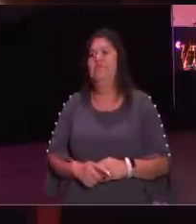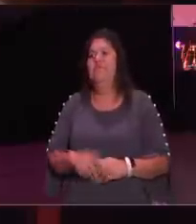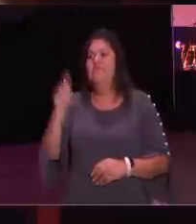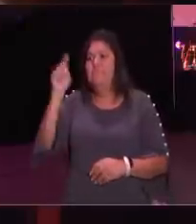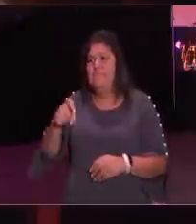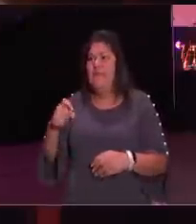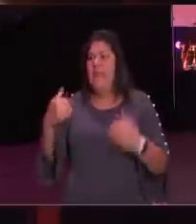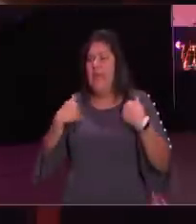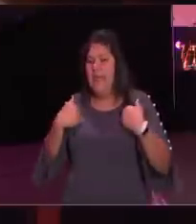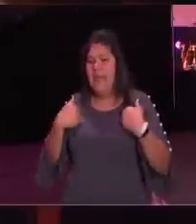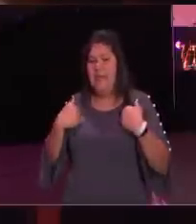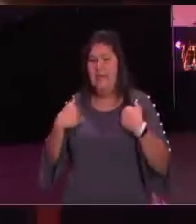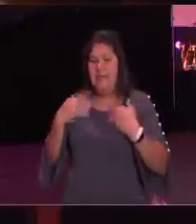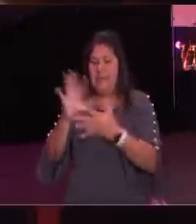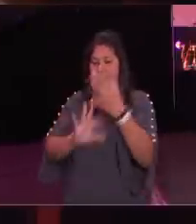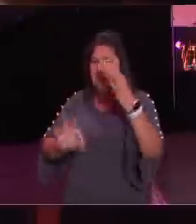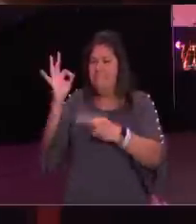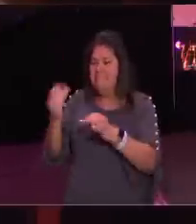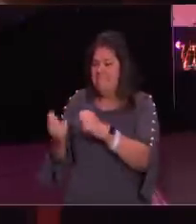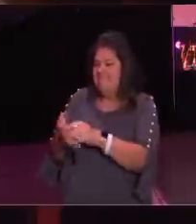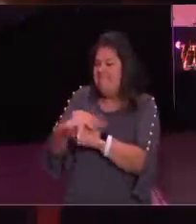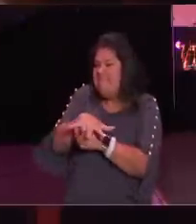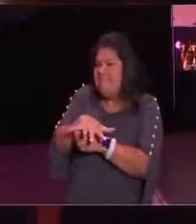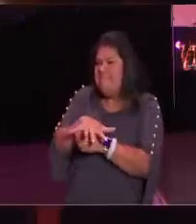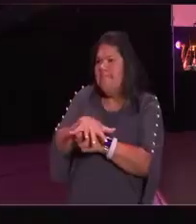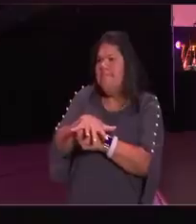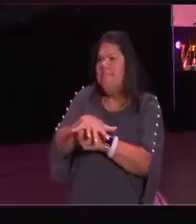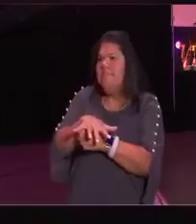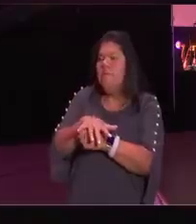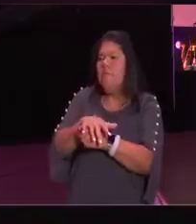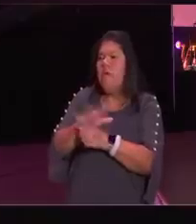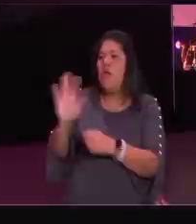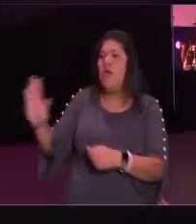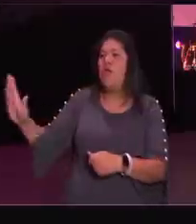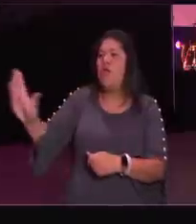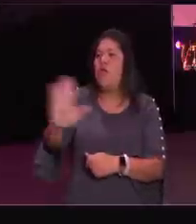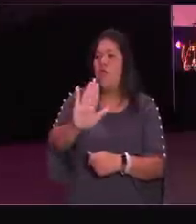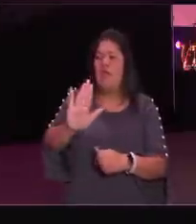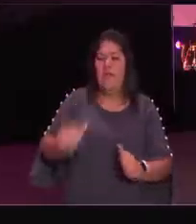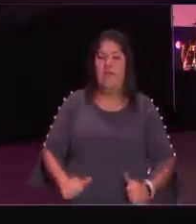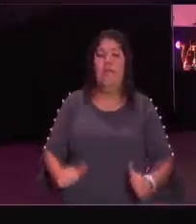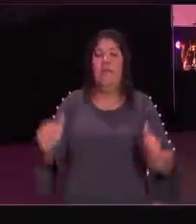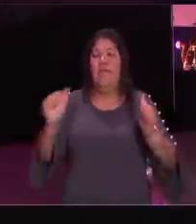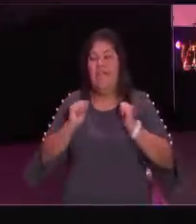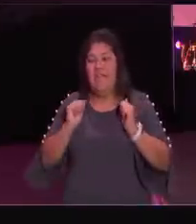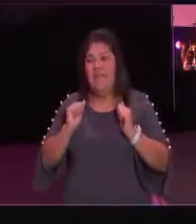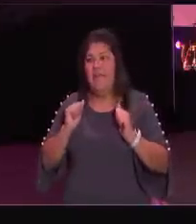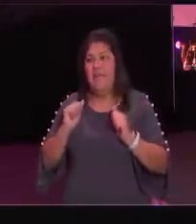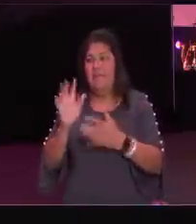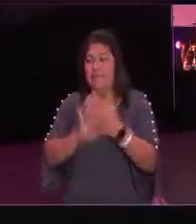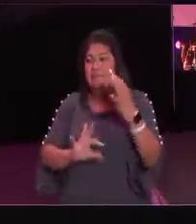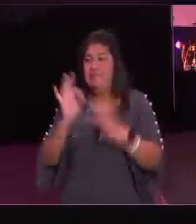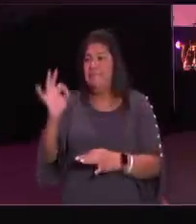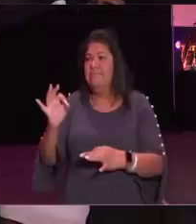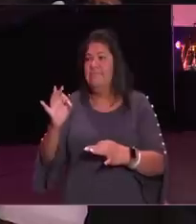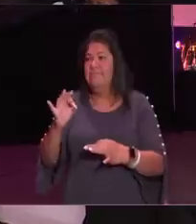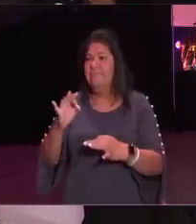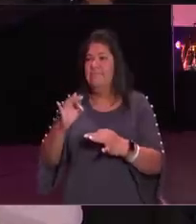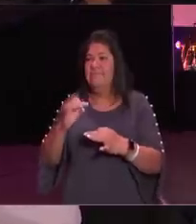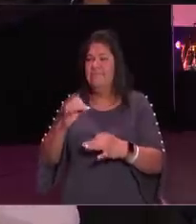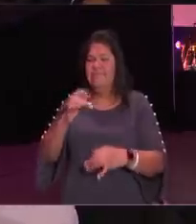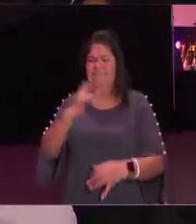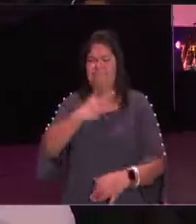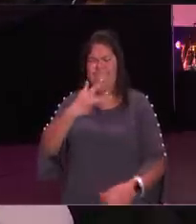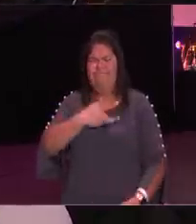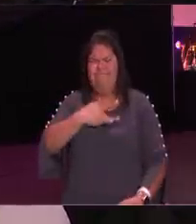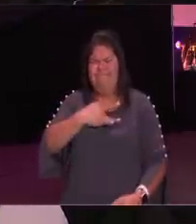You need to have a spiritual covering over your life. The Holy Ghost has impressed upon